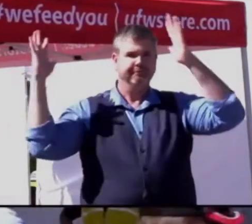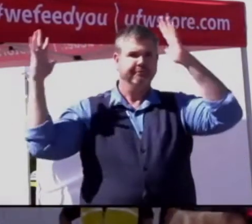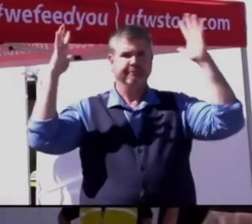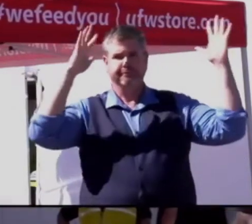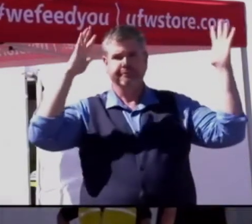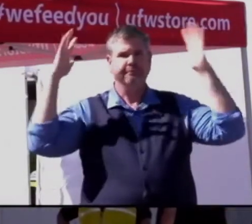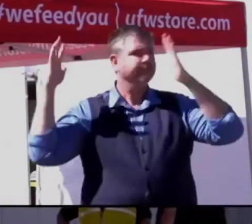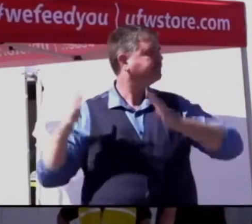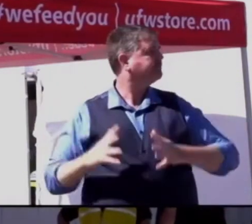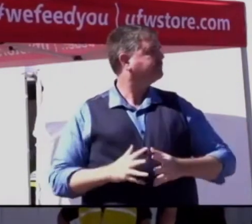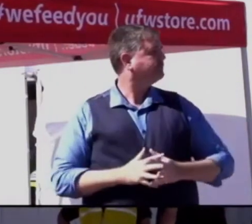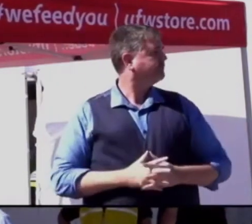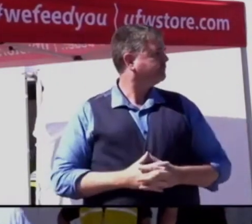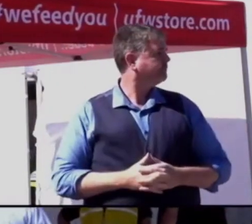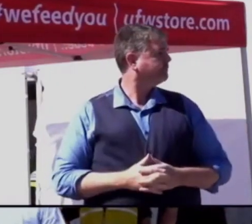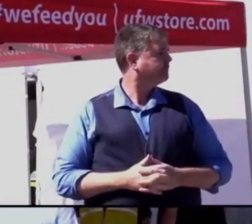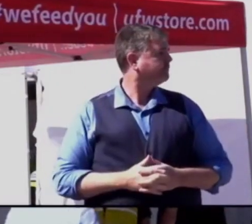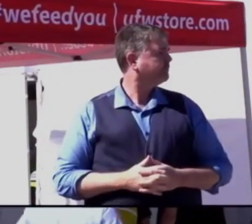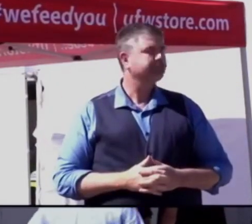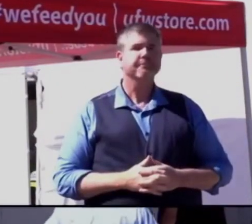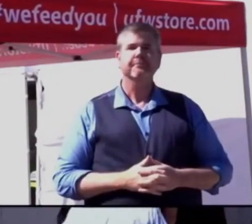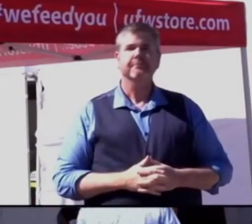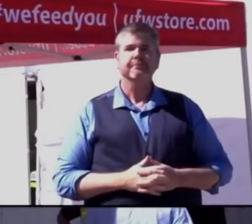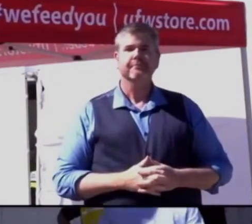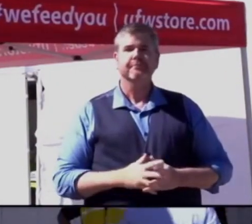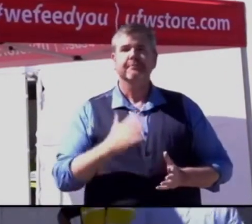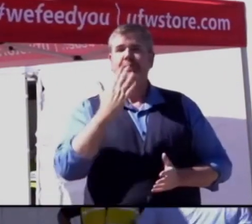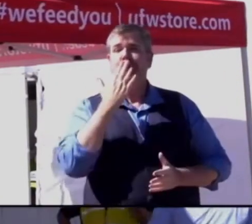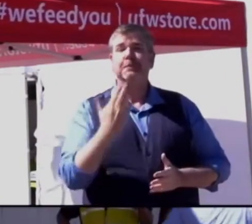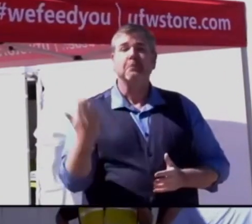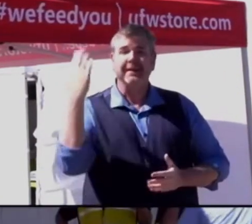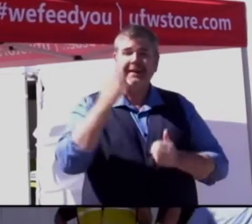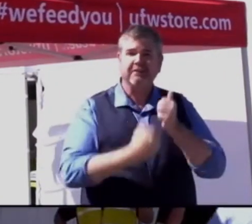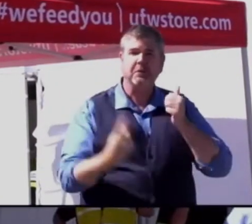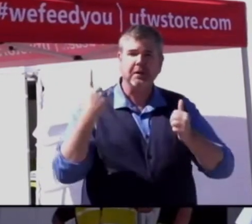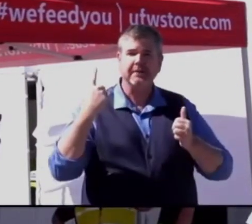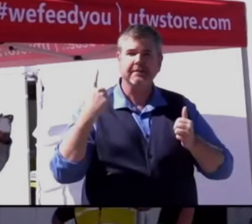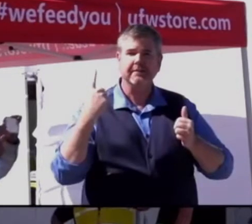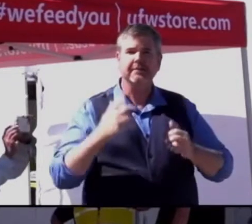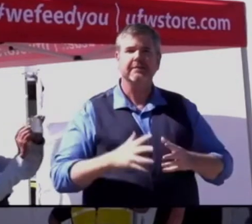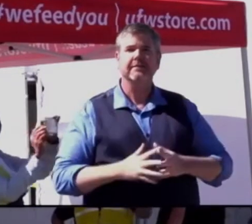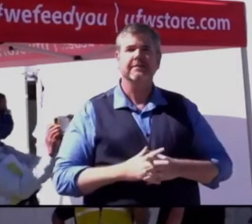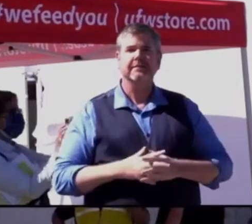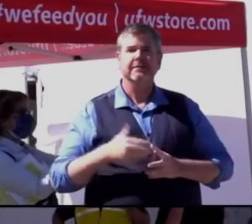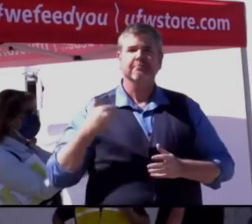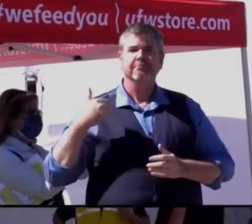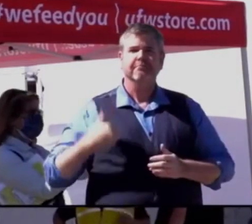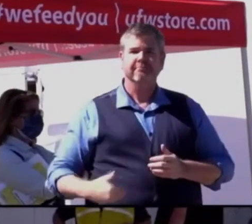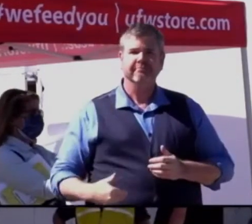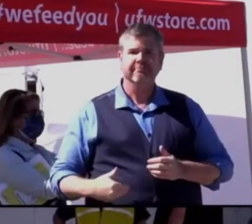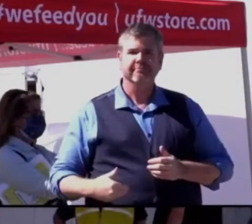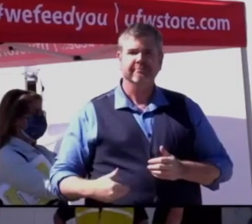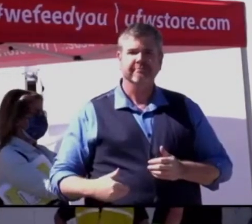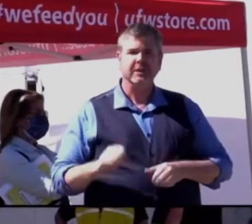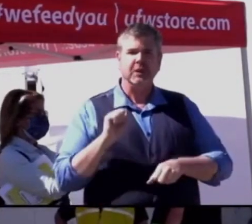Thank you. Thank you. Good morning, everybody. My name is Sarjit Sangha. I've been working with the Monterey Mushrooms